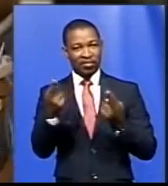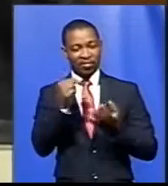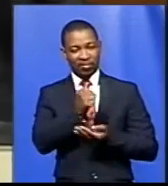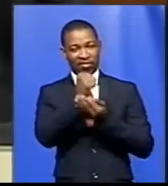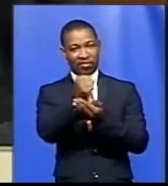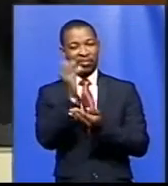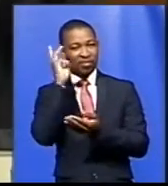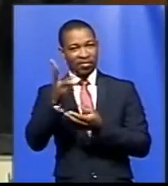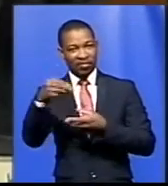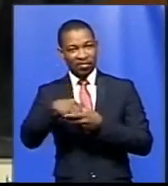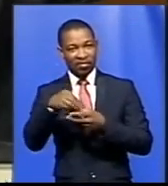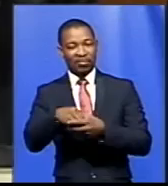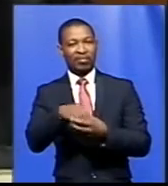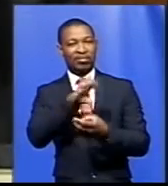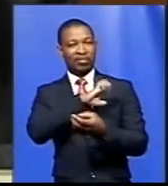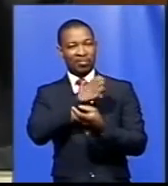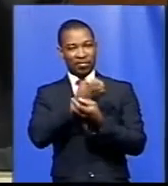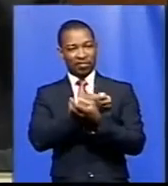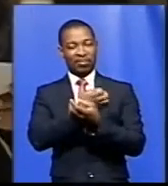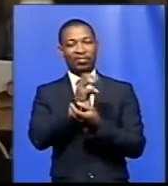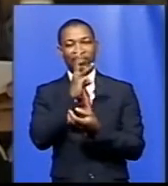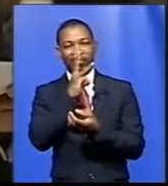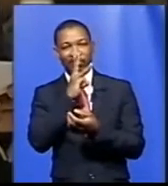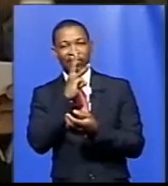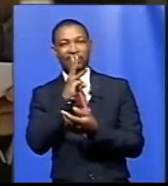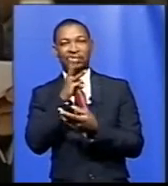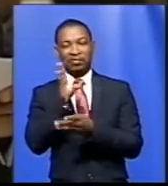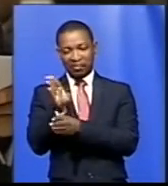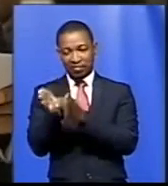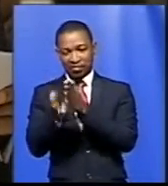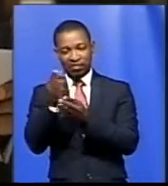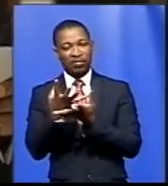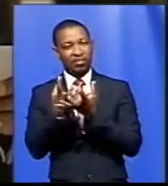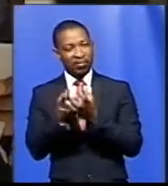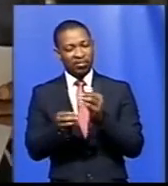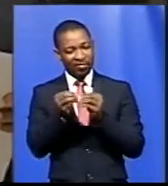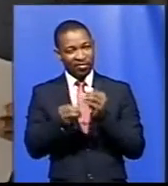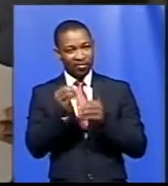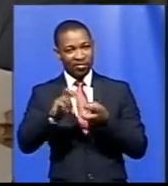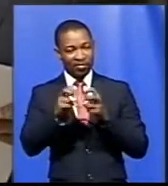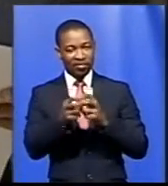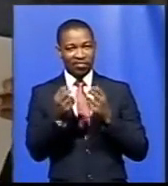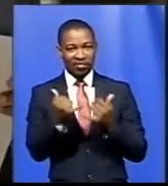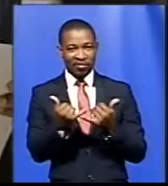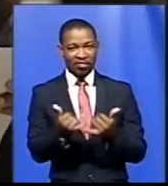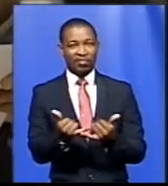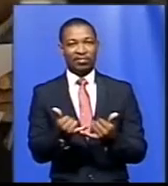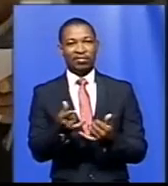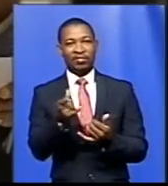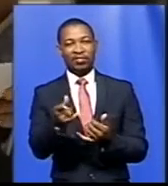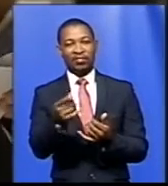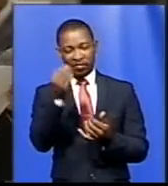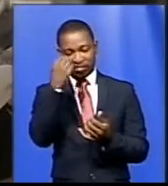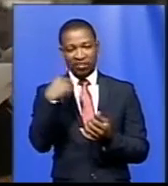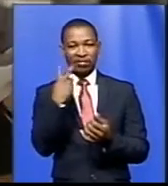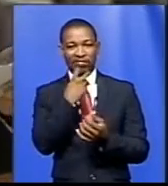caters for energy and water infrastructure in order to address the current supply shortages referred to earlier in my